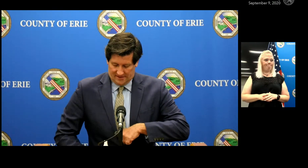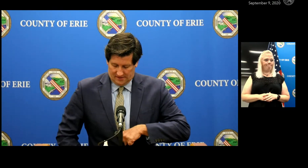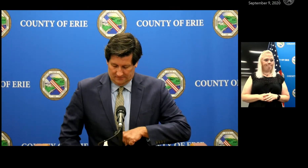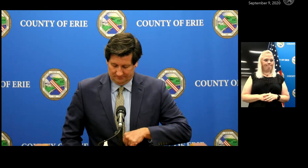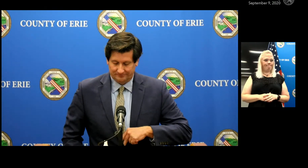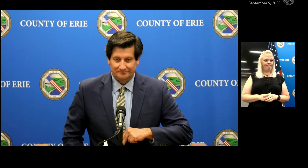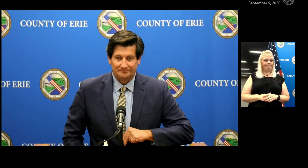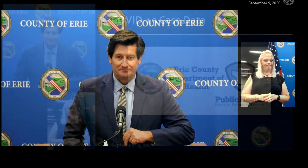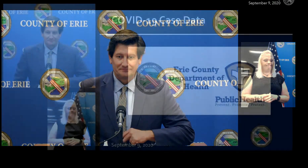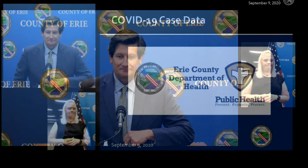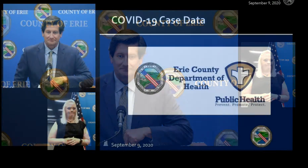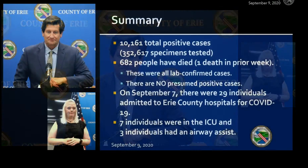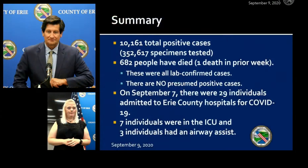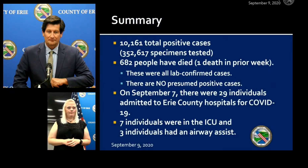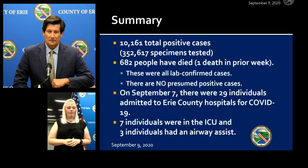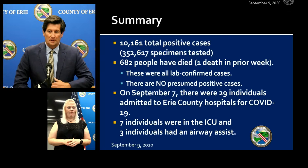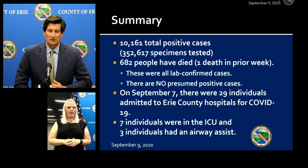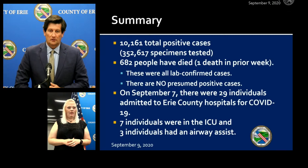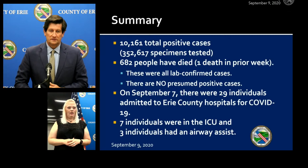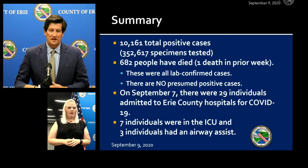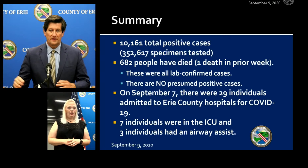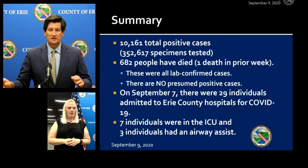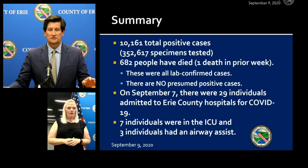Case data.